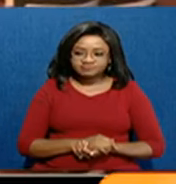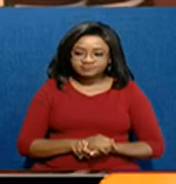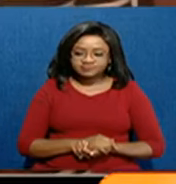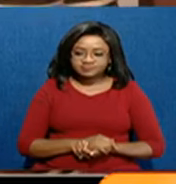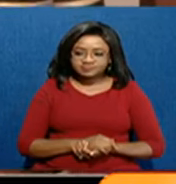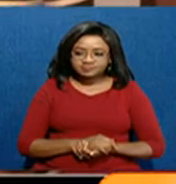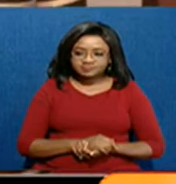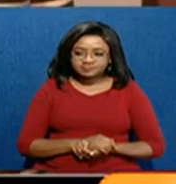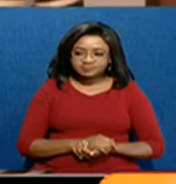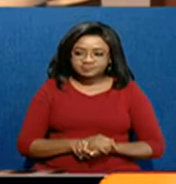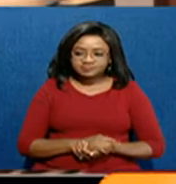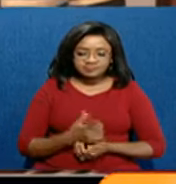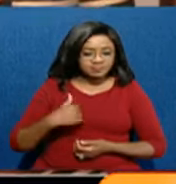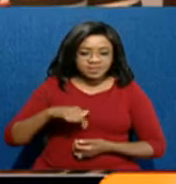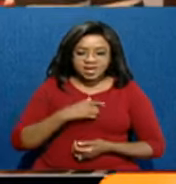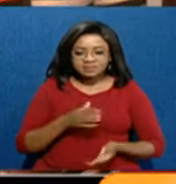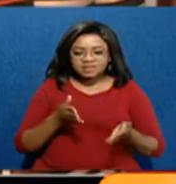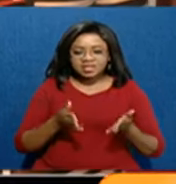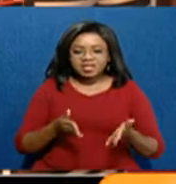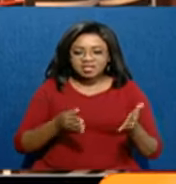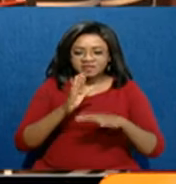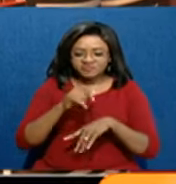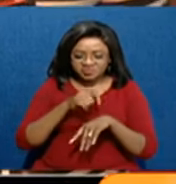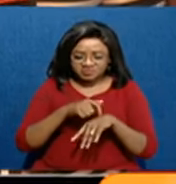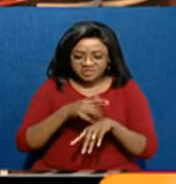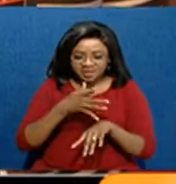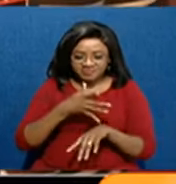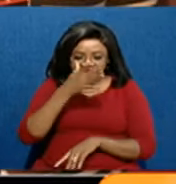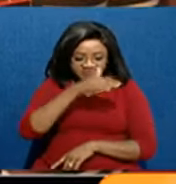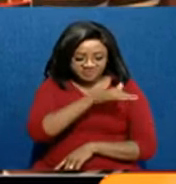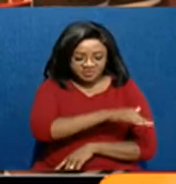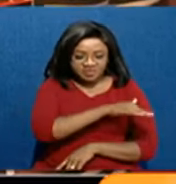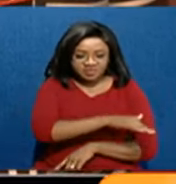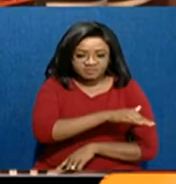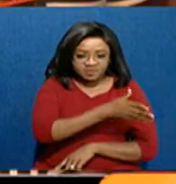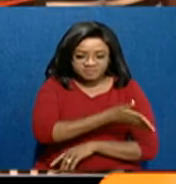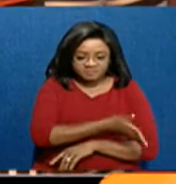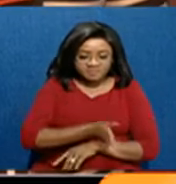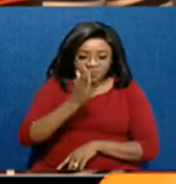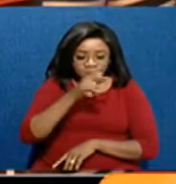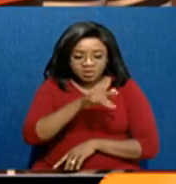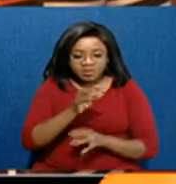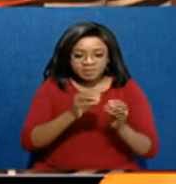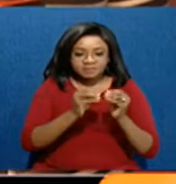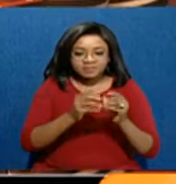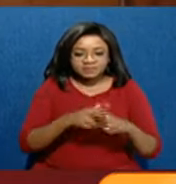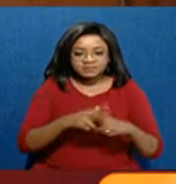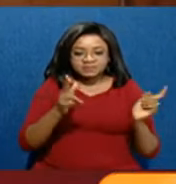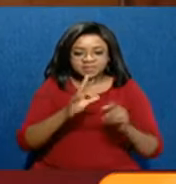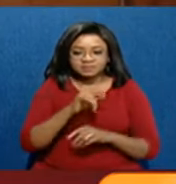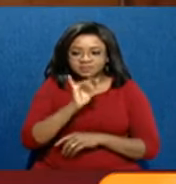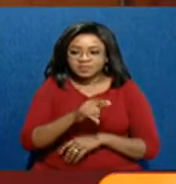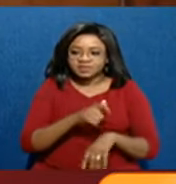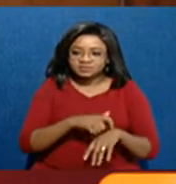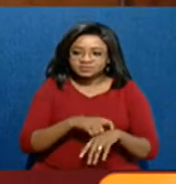Well, Sam, we've been here at the KICC from around 5 p.m. this evening when this meeting called by the head of the public service,